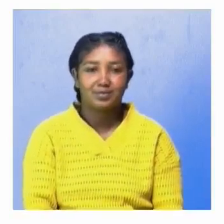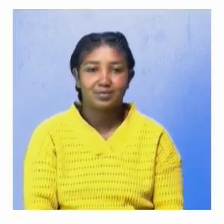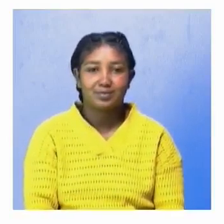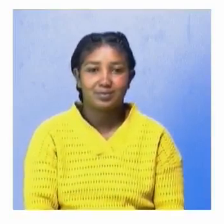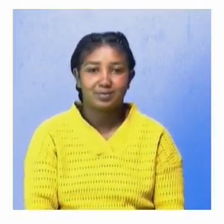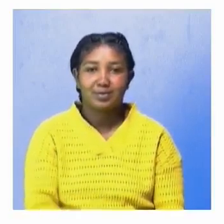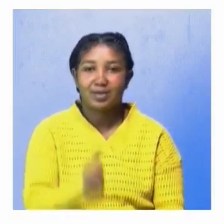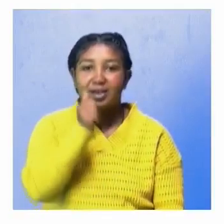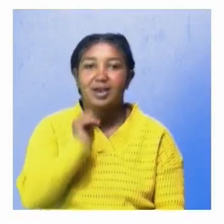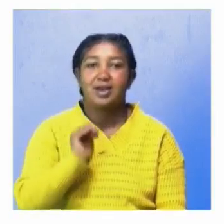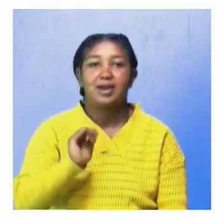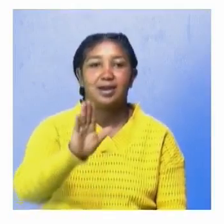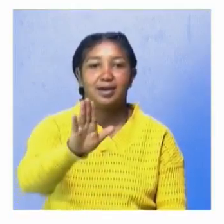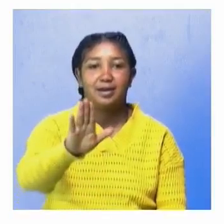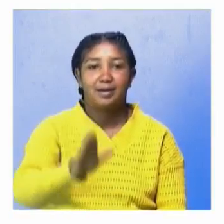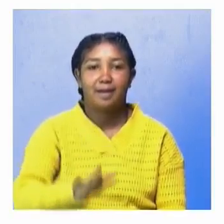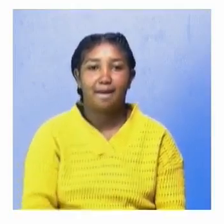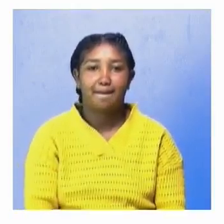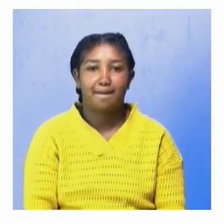her